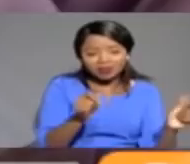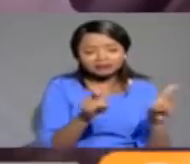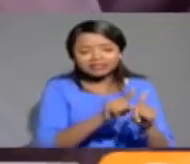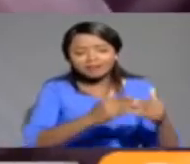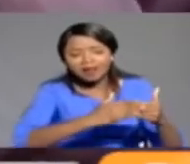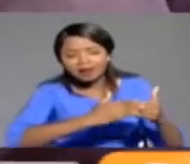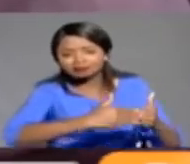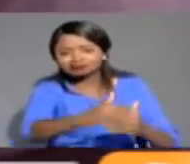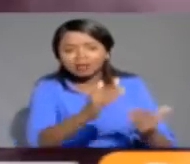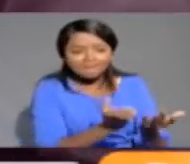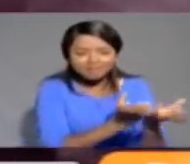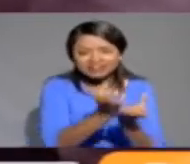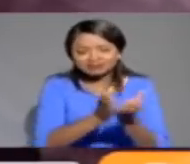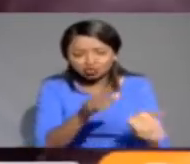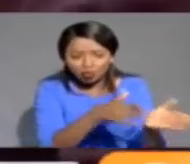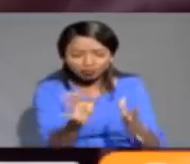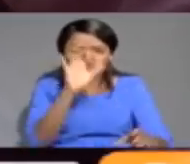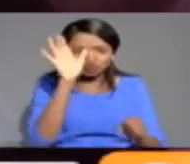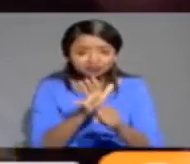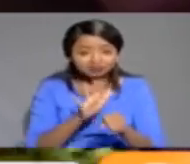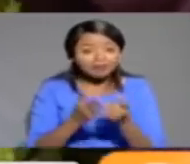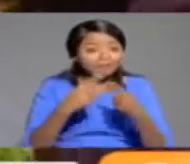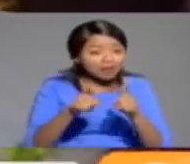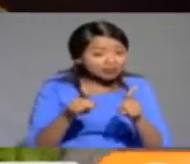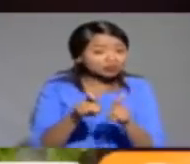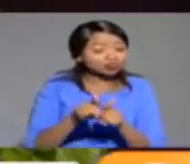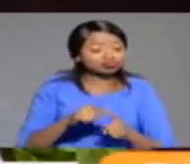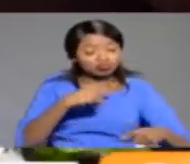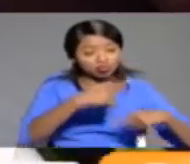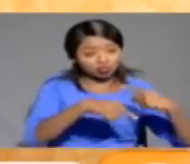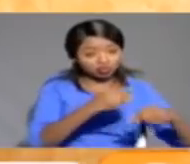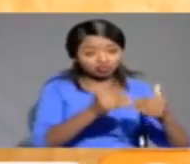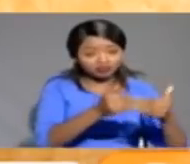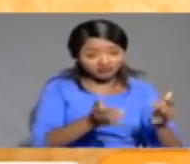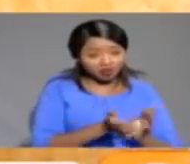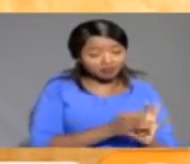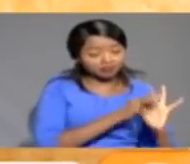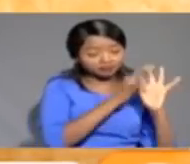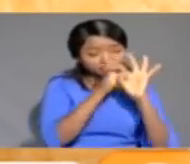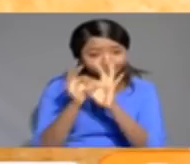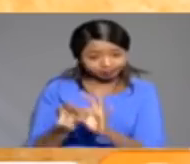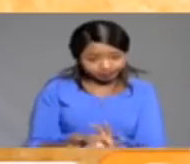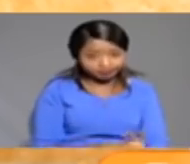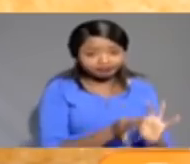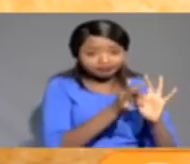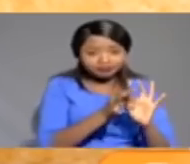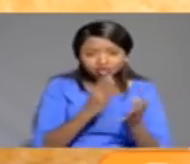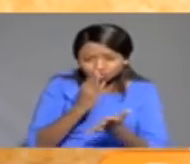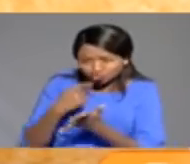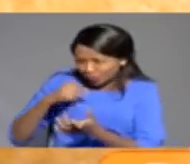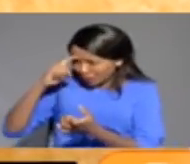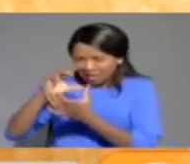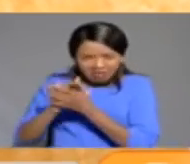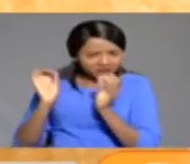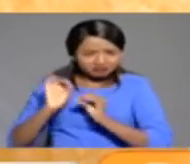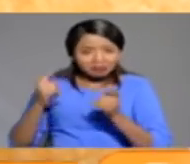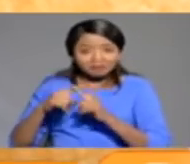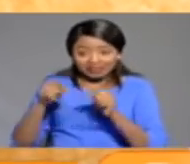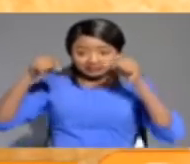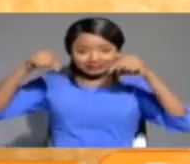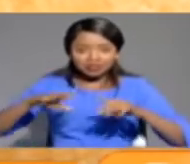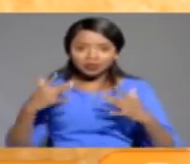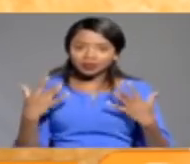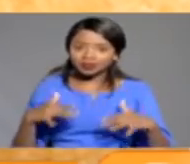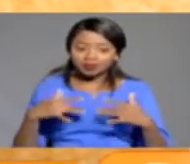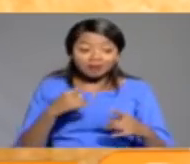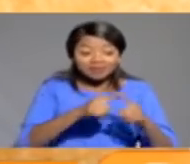business opportunities while keeping them grounded as a family. Hatukuwa tumeamini kabisa, lakini kuanzia sasa ndio tutaanza kufikiria, lakini